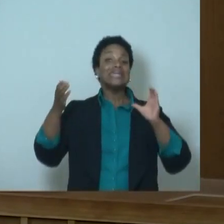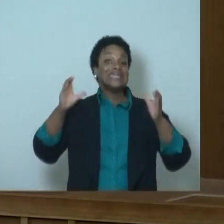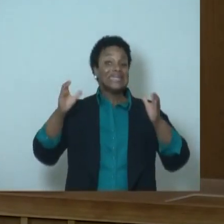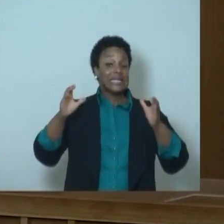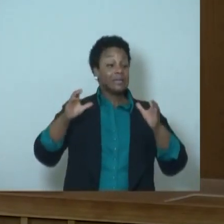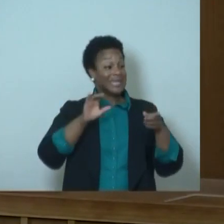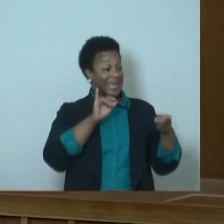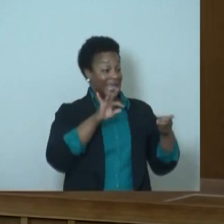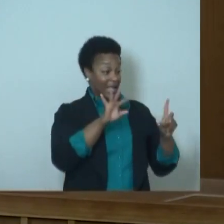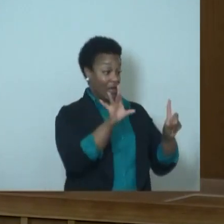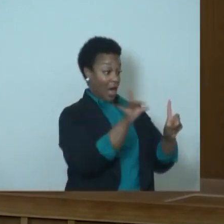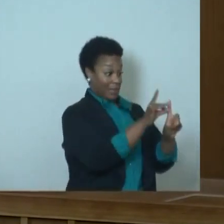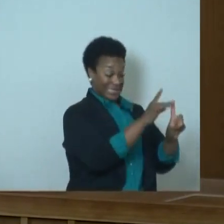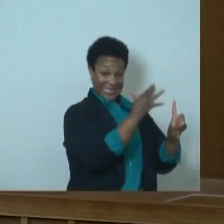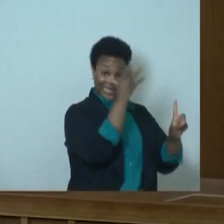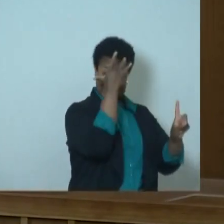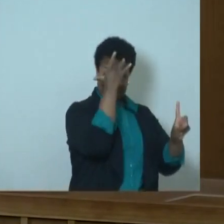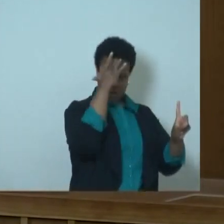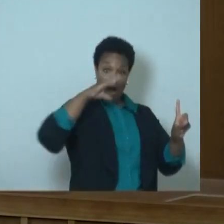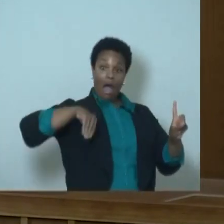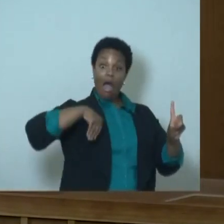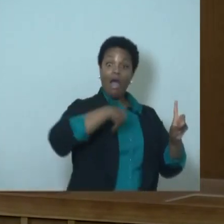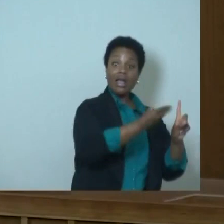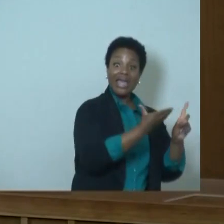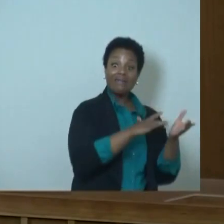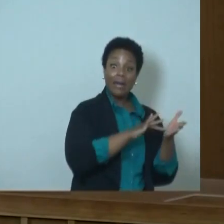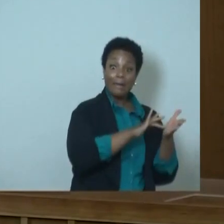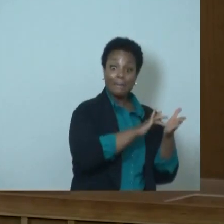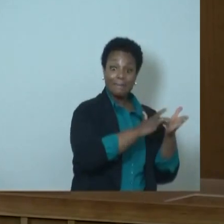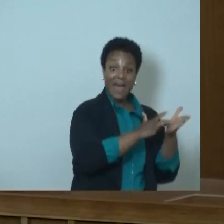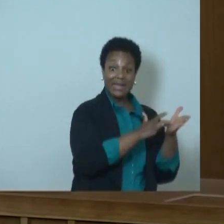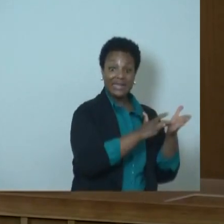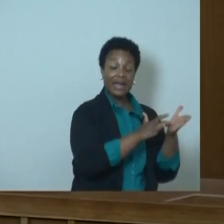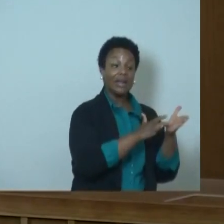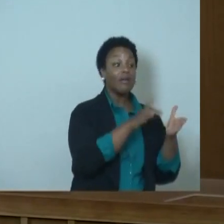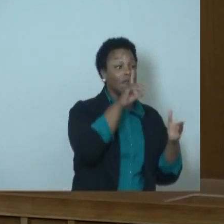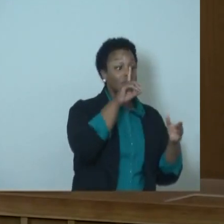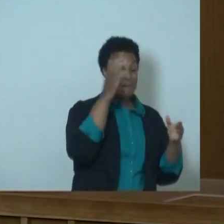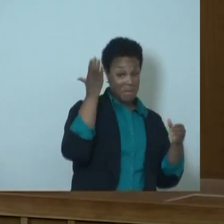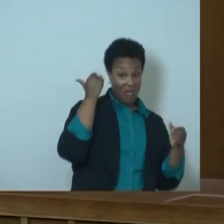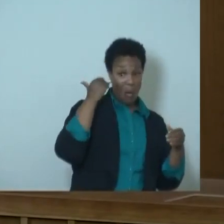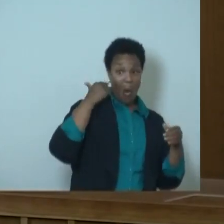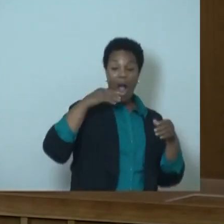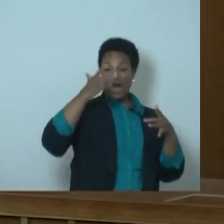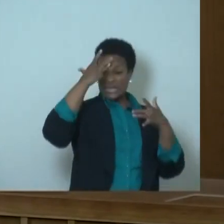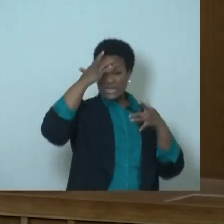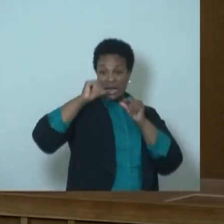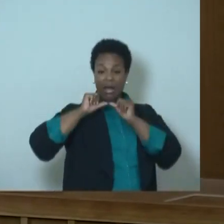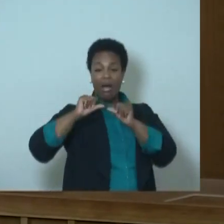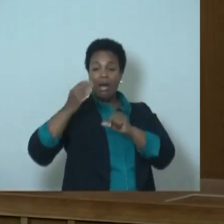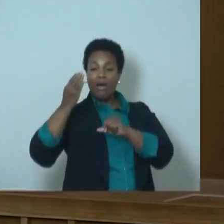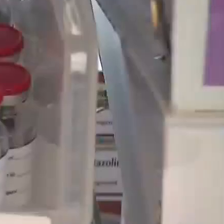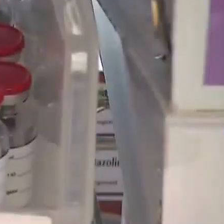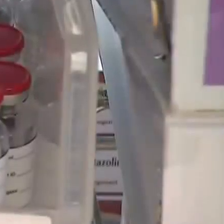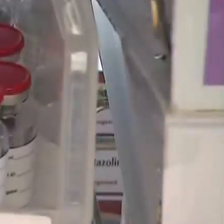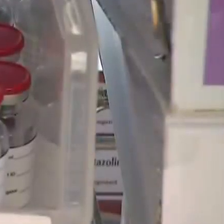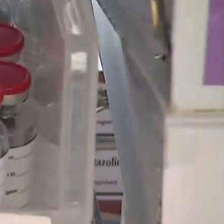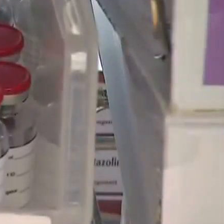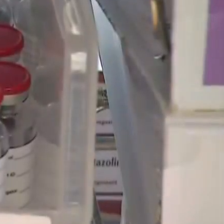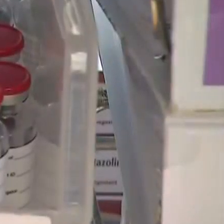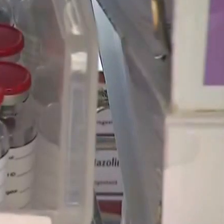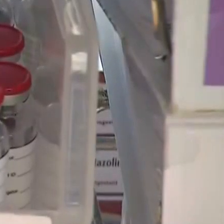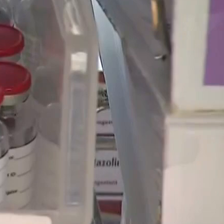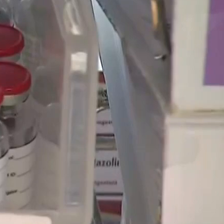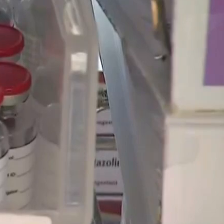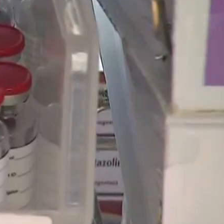10 days. And this has generally been used in severely ill patients, and mortality rate is reduced substantially as well.